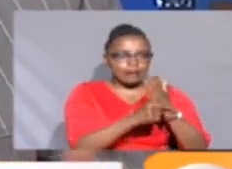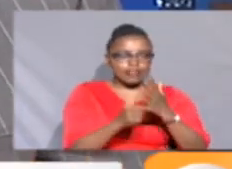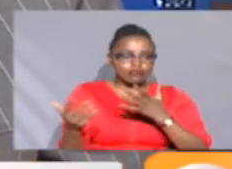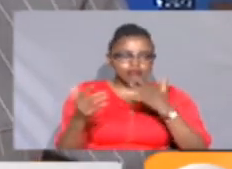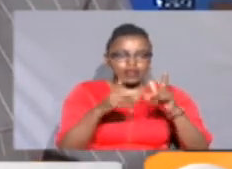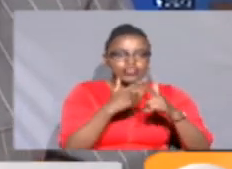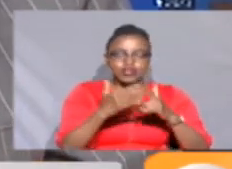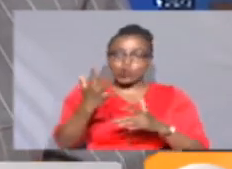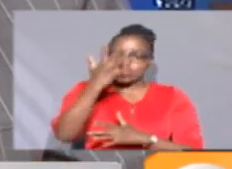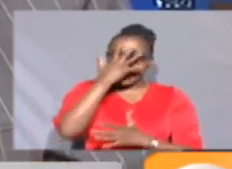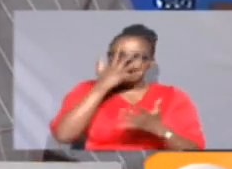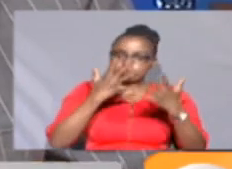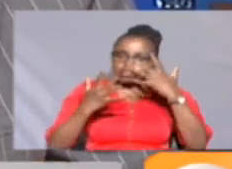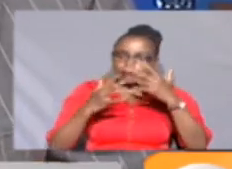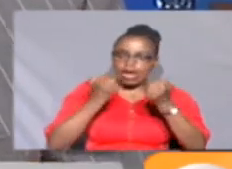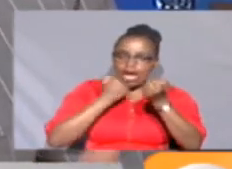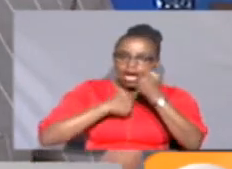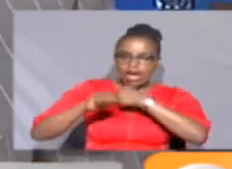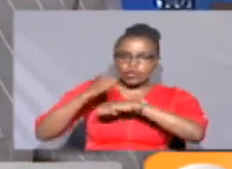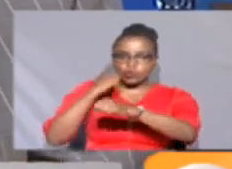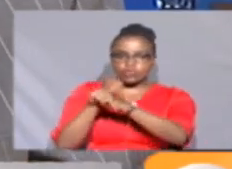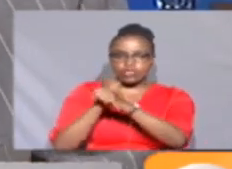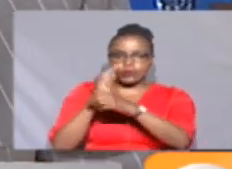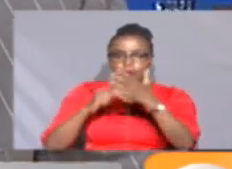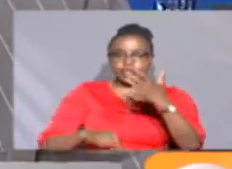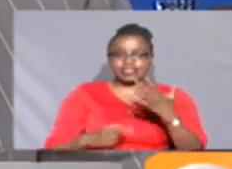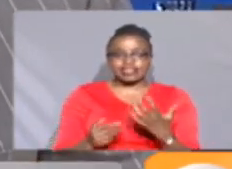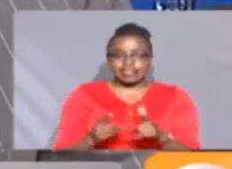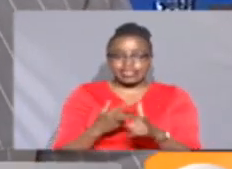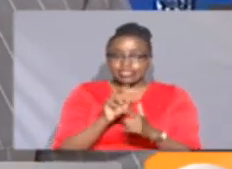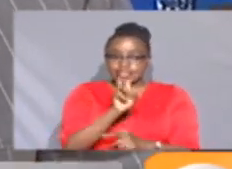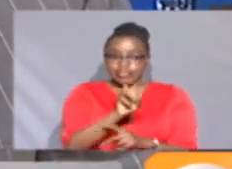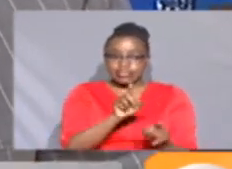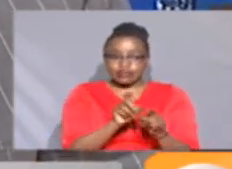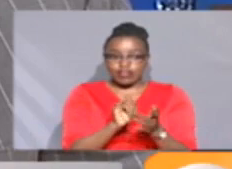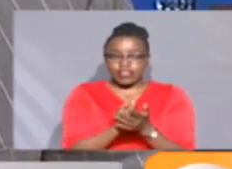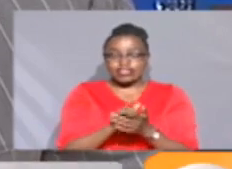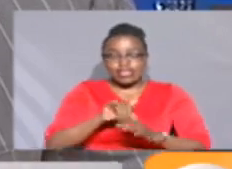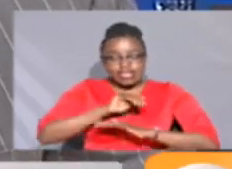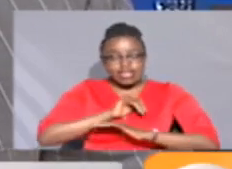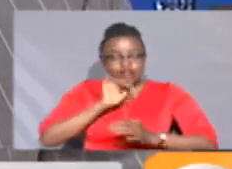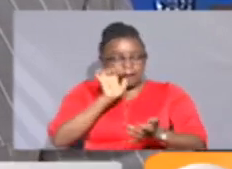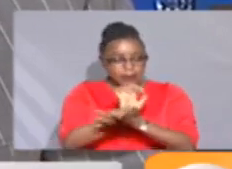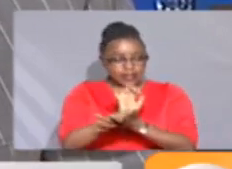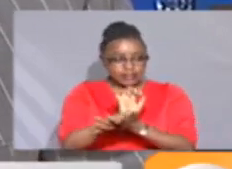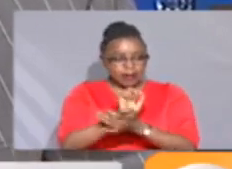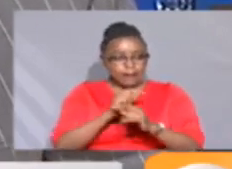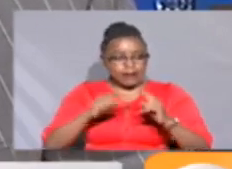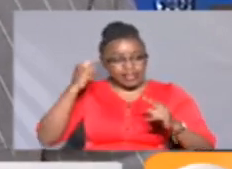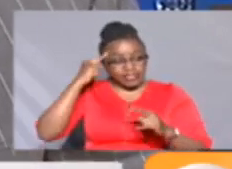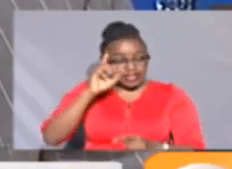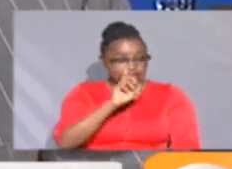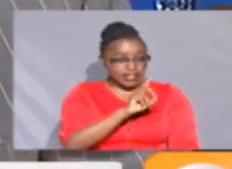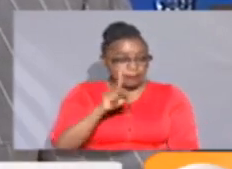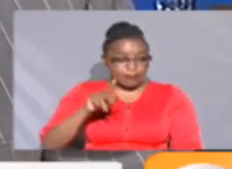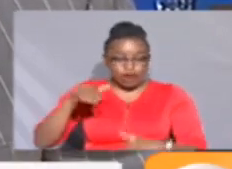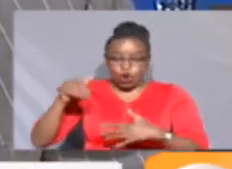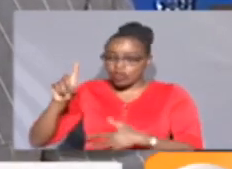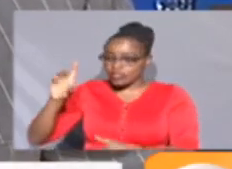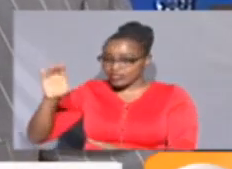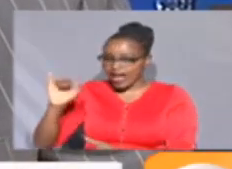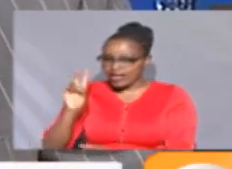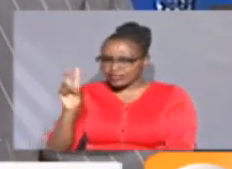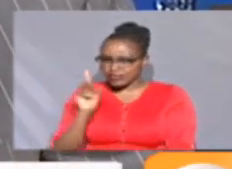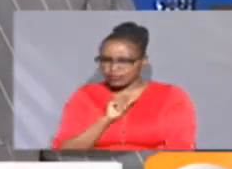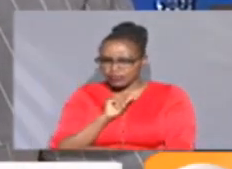and you're ashamed of what the actions that you have done, and that is considered to be enough punishment. I think DPP and DCI, having